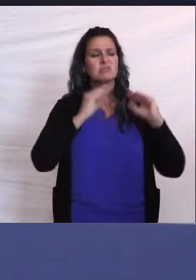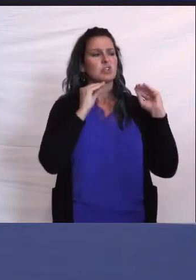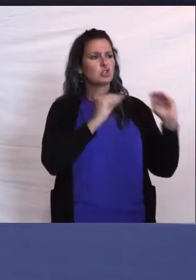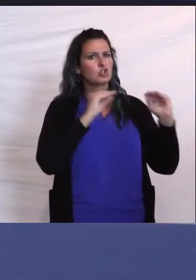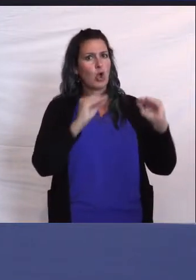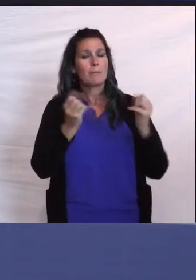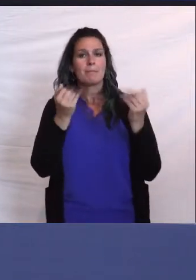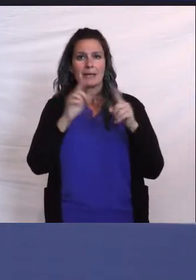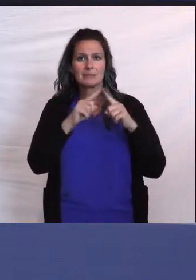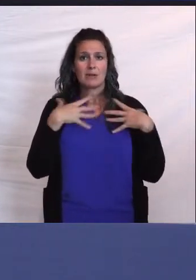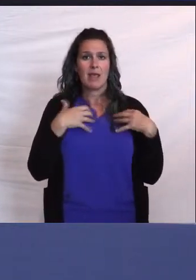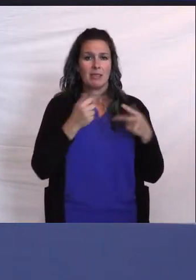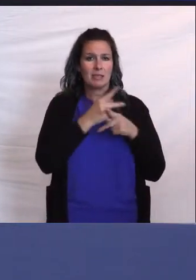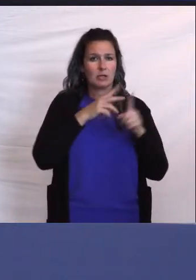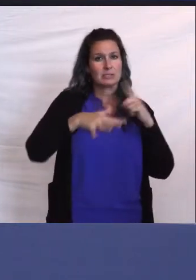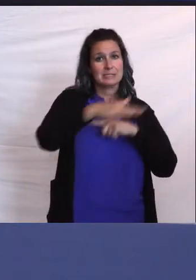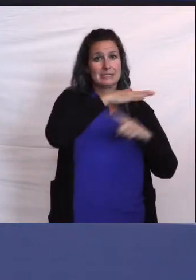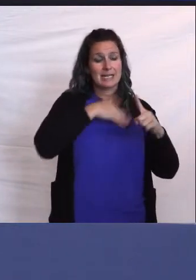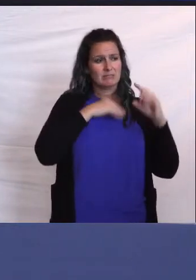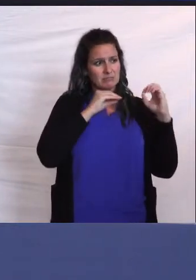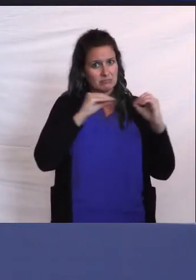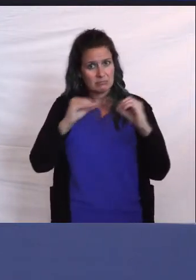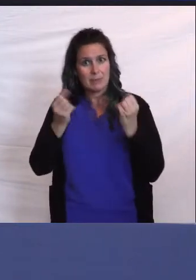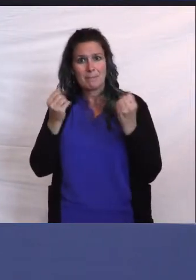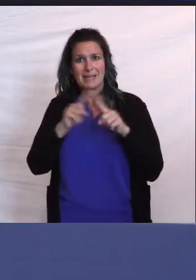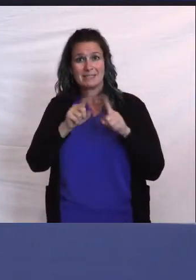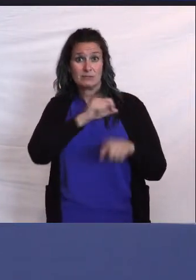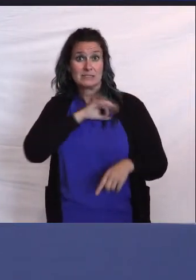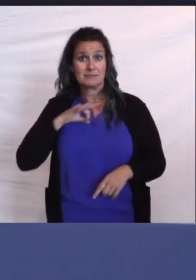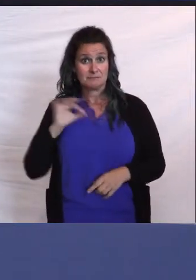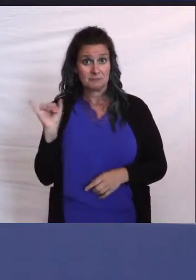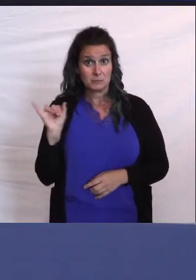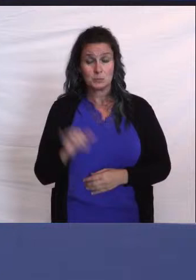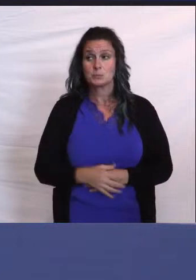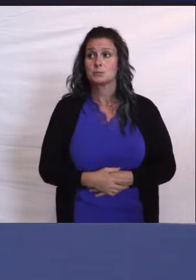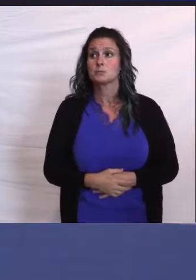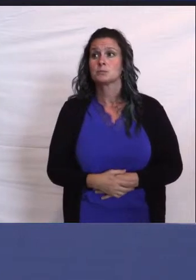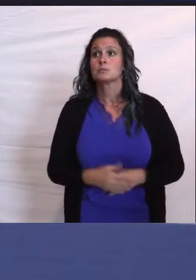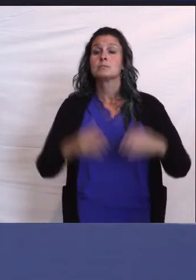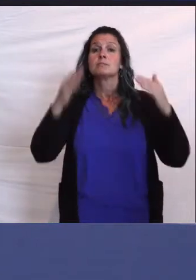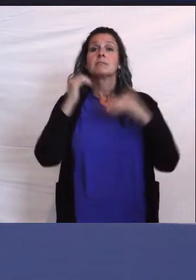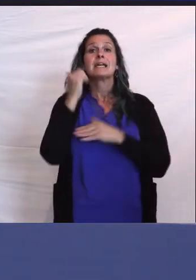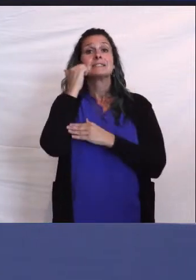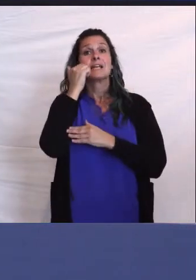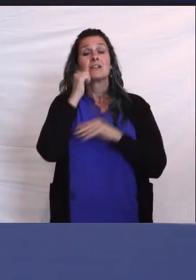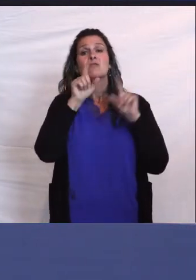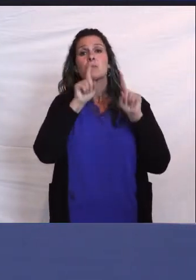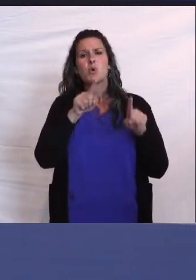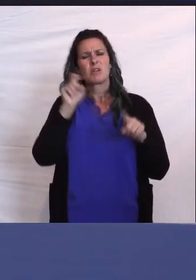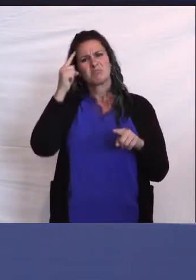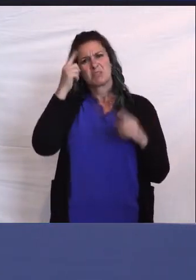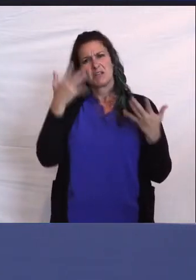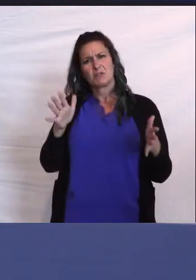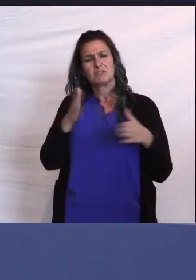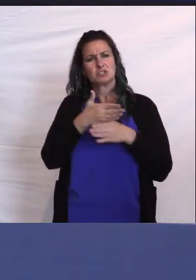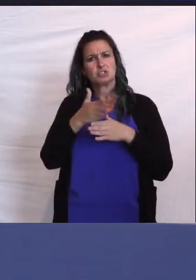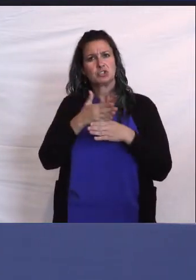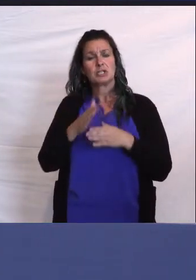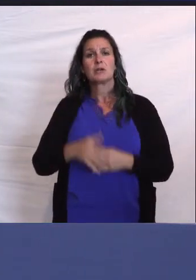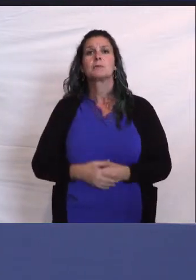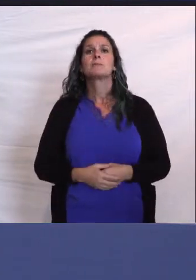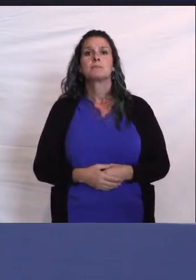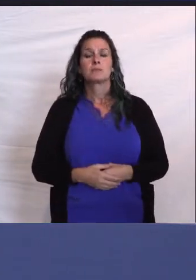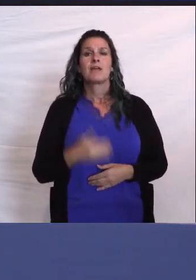of healthcare settings to a wide range of personnel. On to my daily report, the governor shared our hospitals